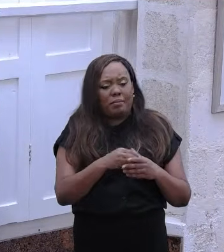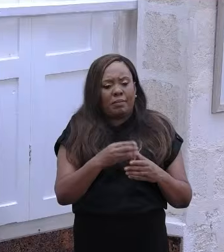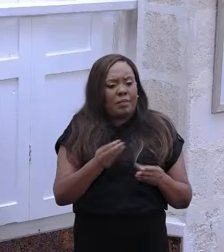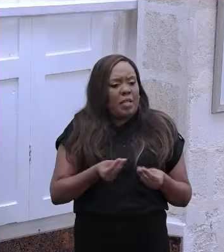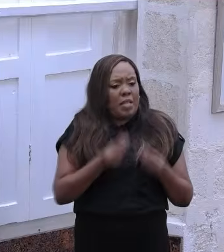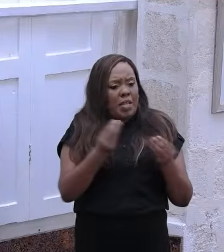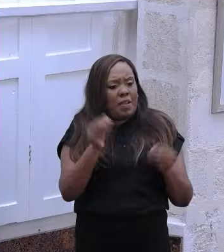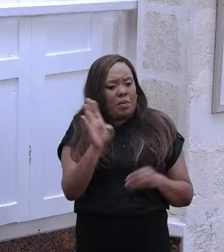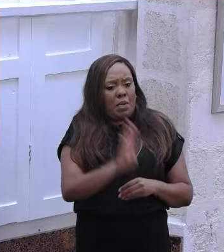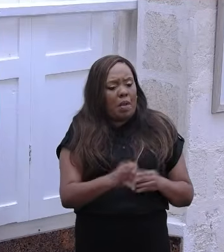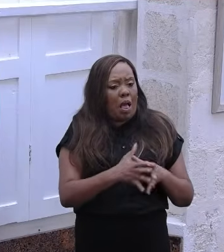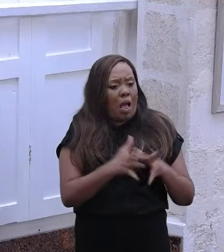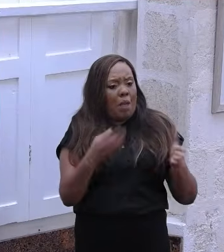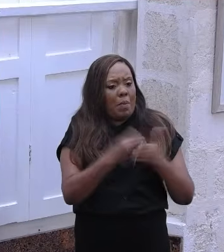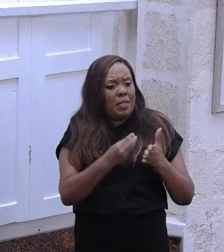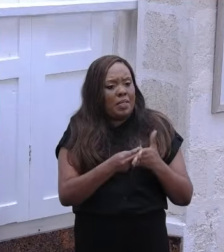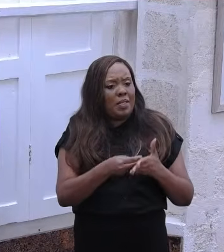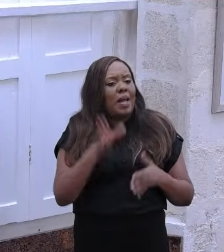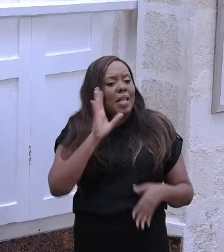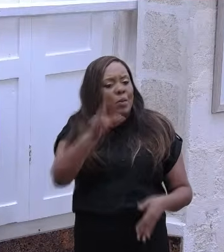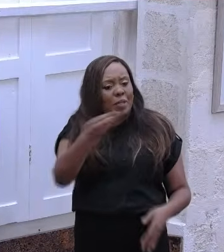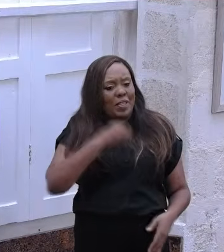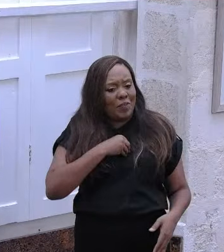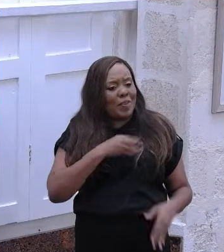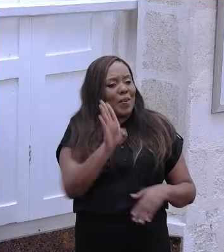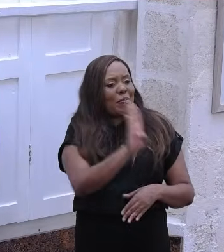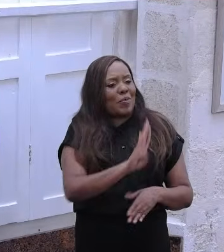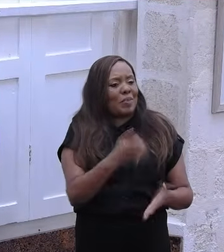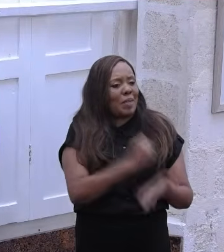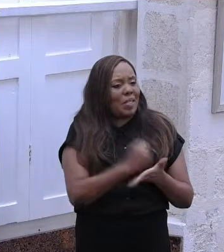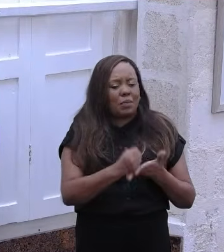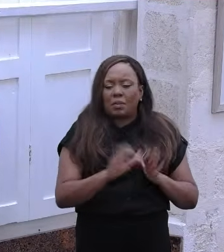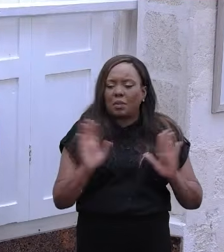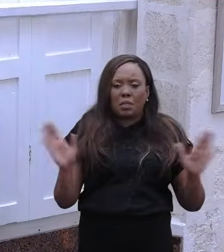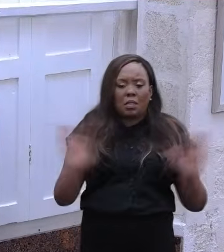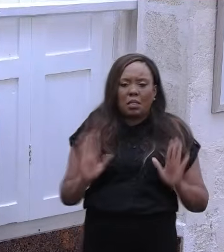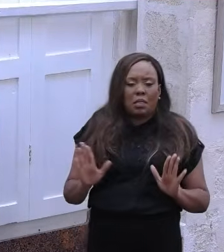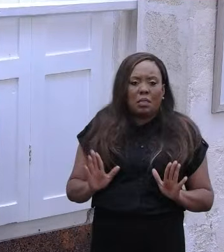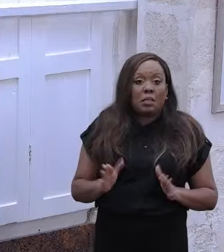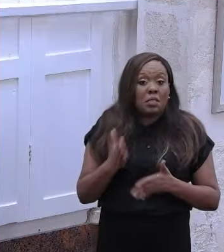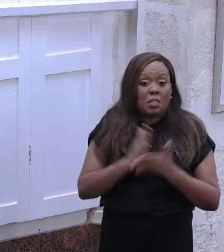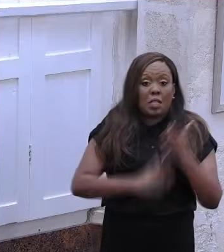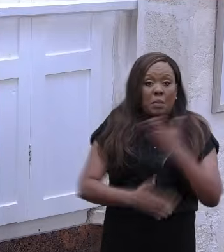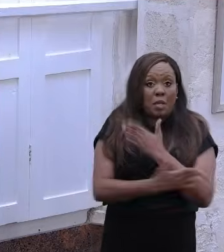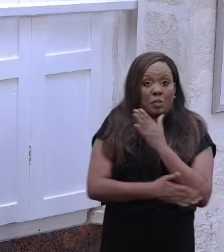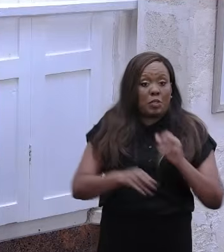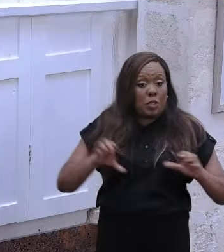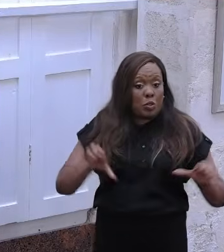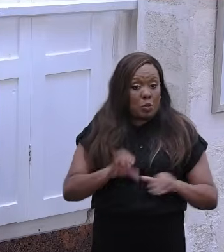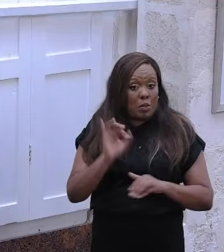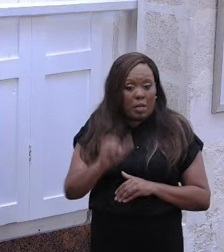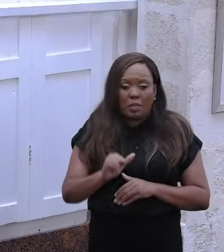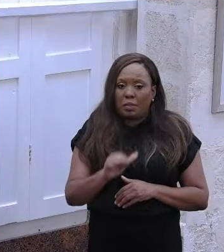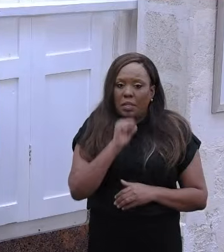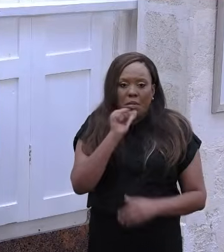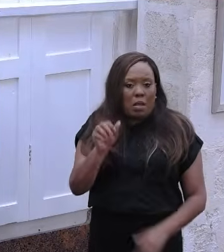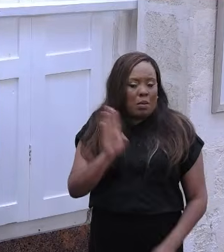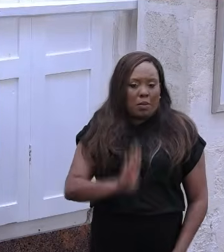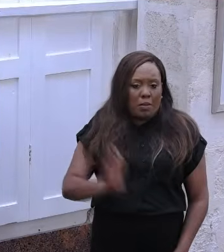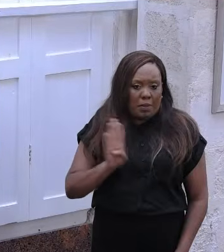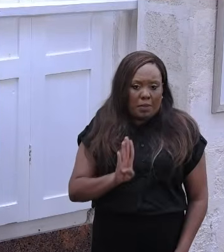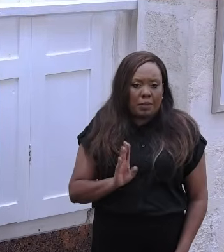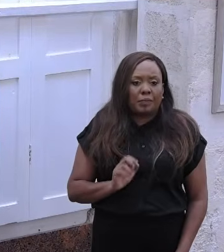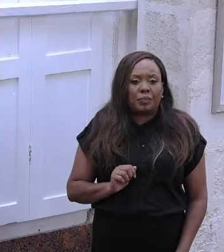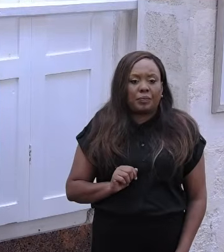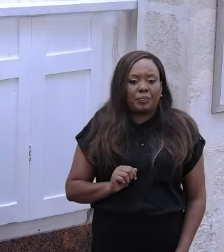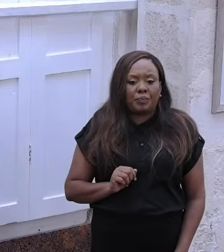presents serious dangers to a country. And so we've avoided that, and that's why we have not gone that route. And we've sought in